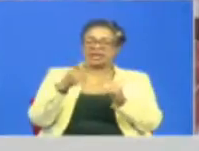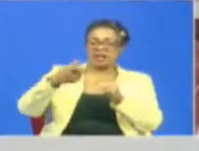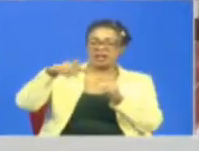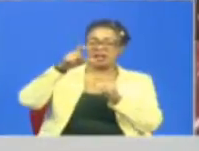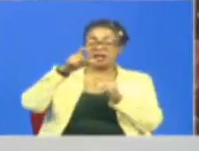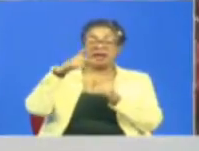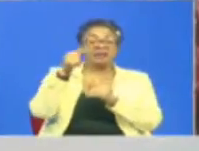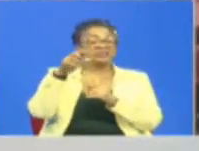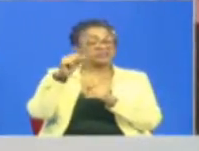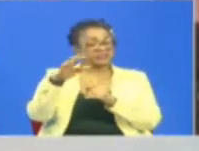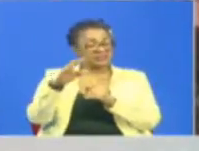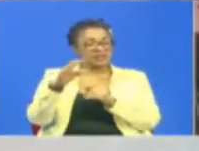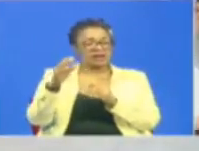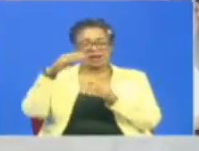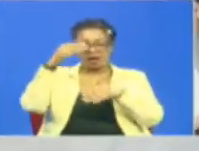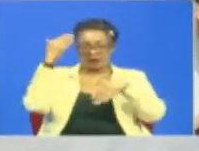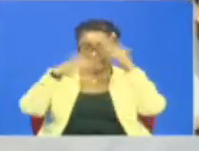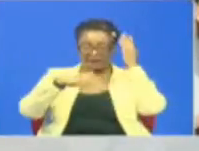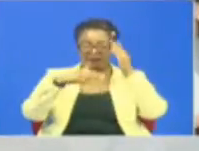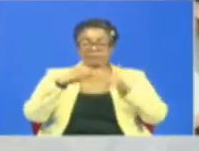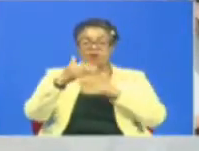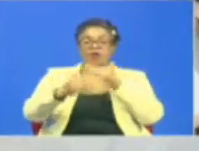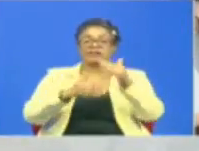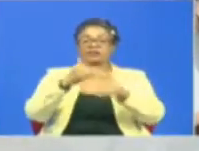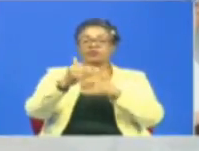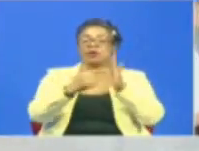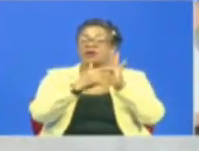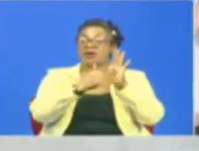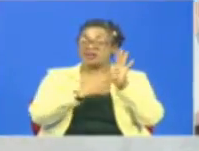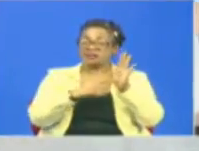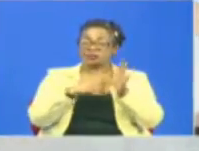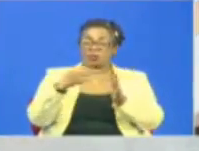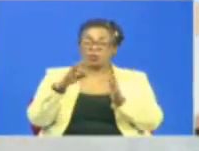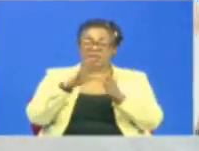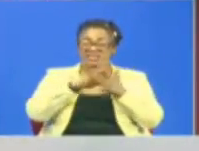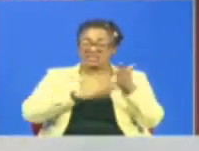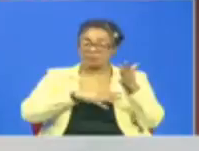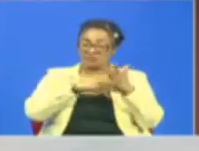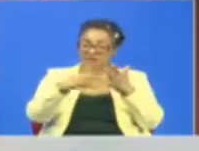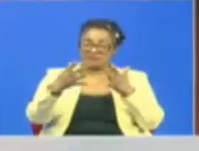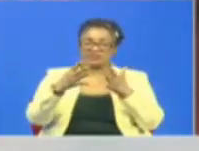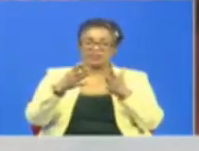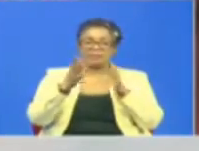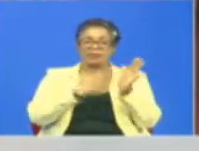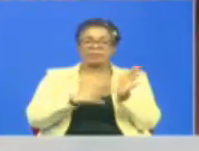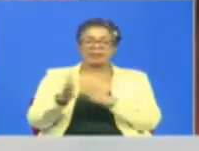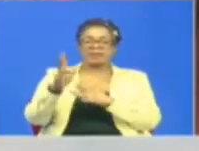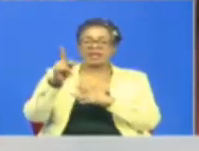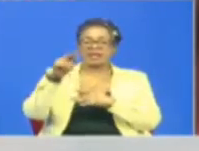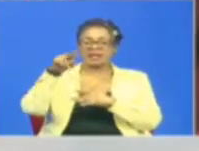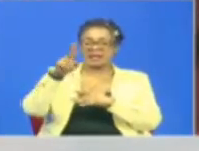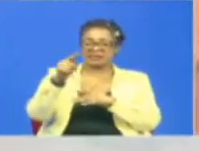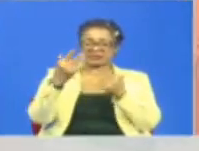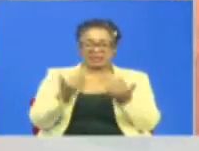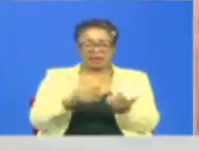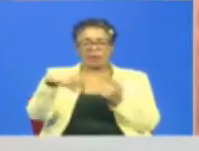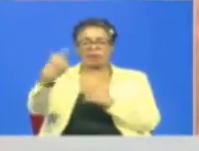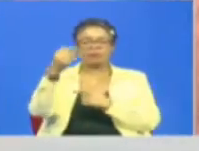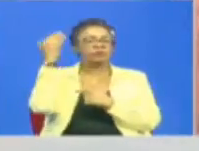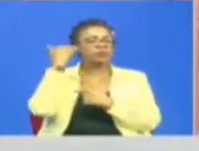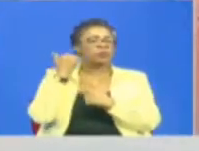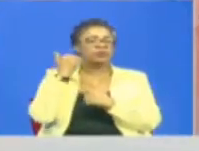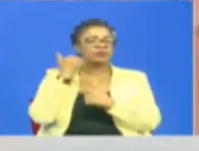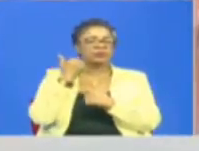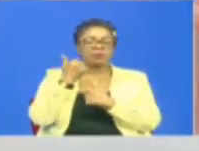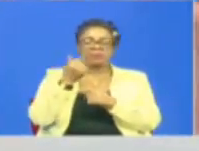TSC's career progression guidelines or the schemes of service which is preferred by KNUT. Having taken the battle to court, the court ruled on the 12th